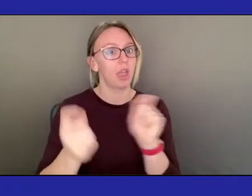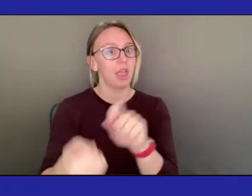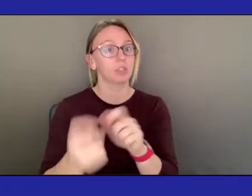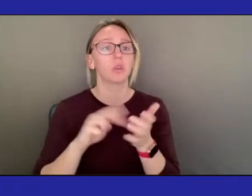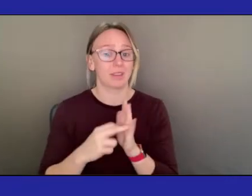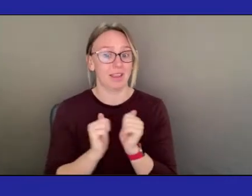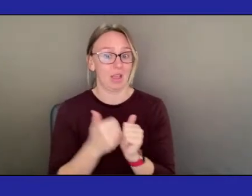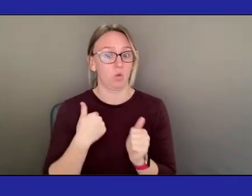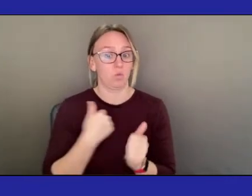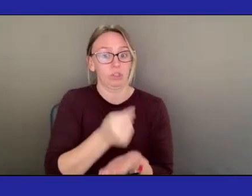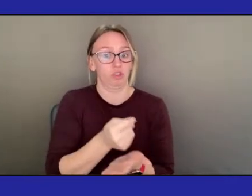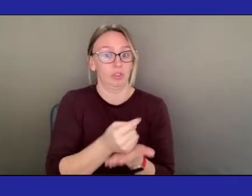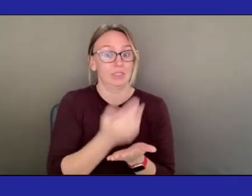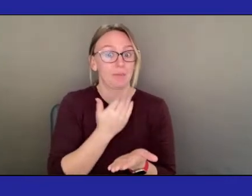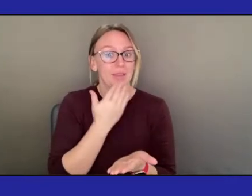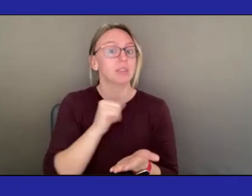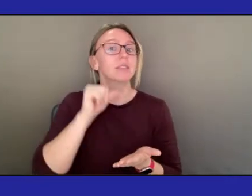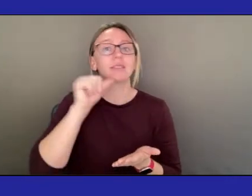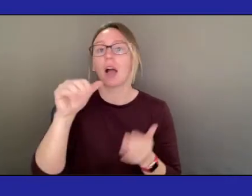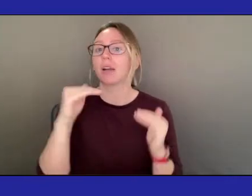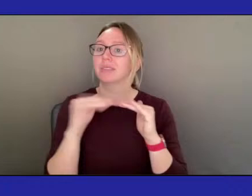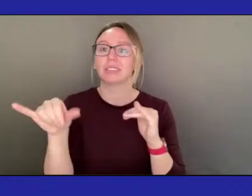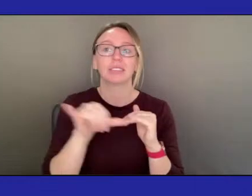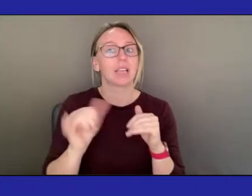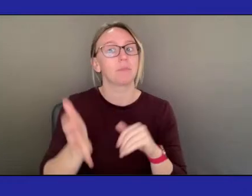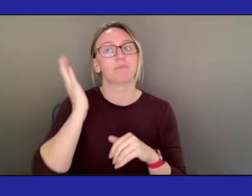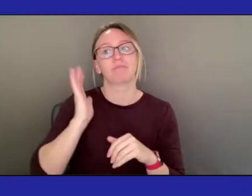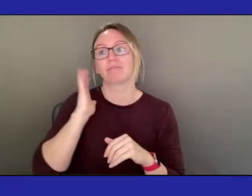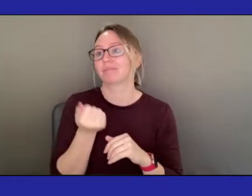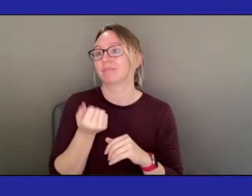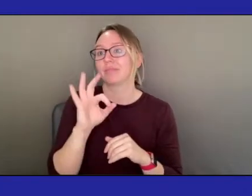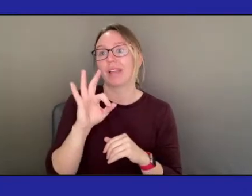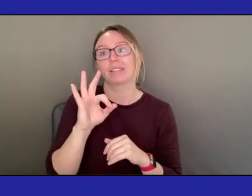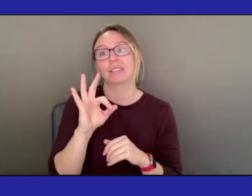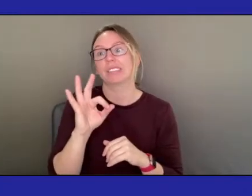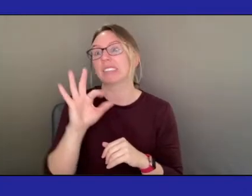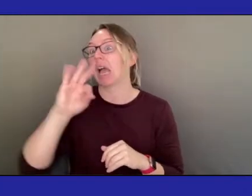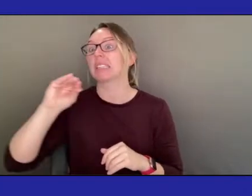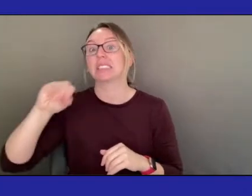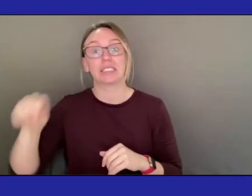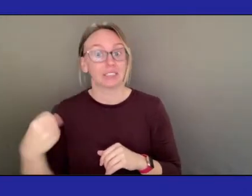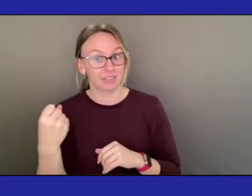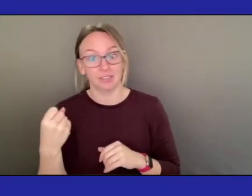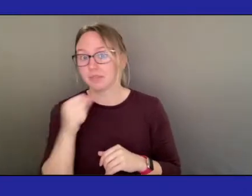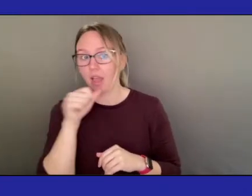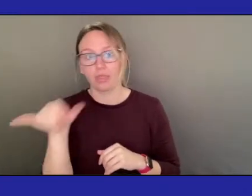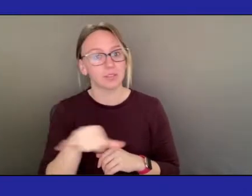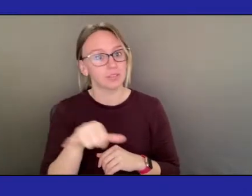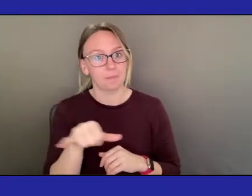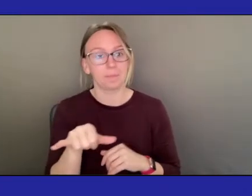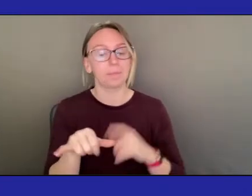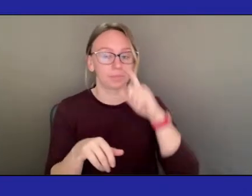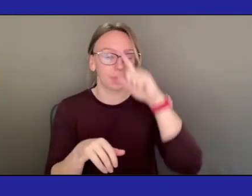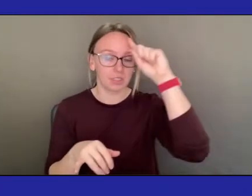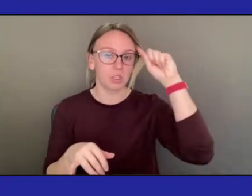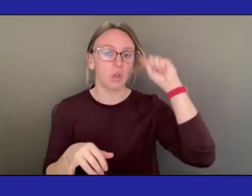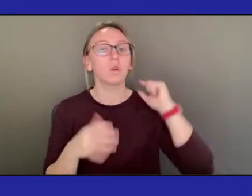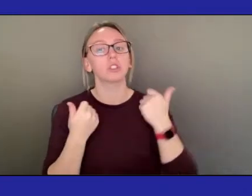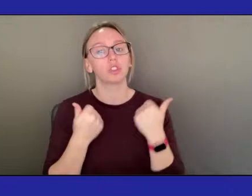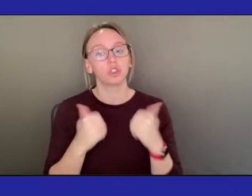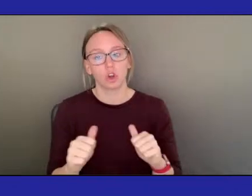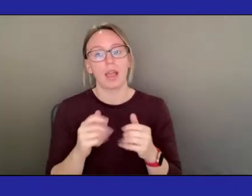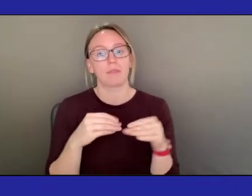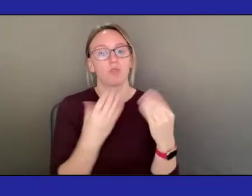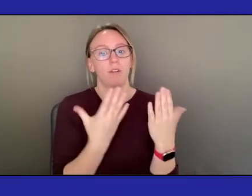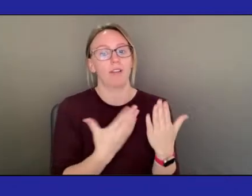now is not the way we used to treat diabetes in the 1990s, for example. And so really trying to get providers on board with